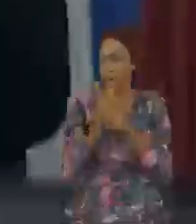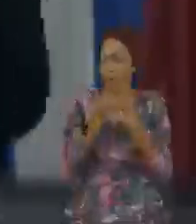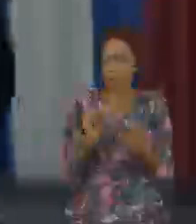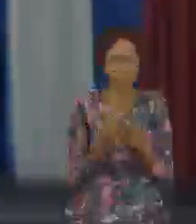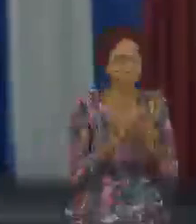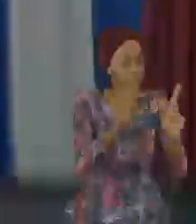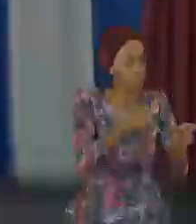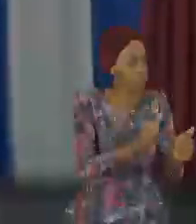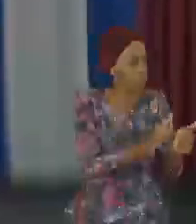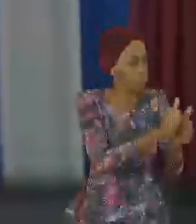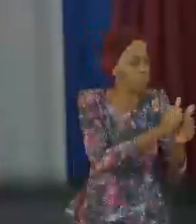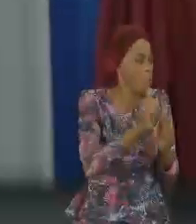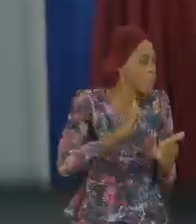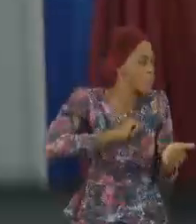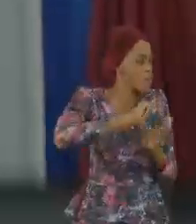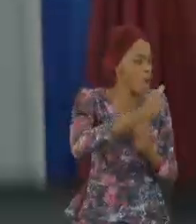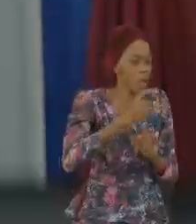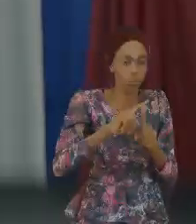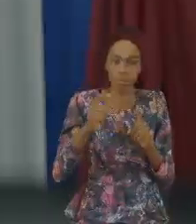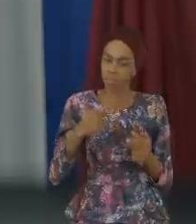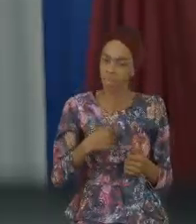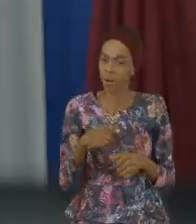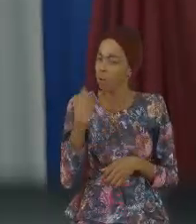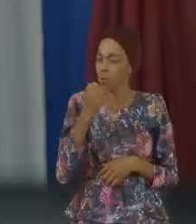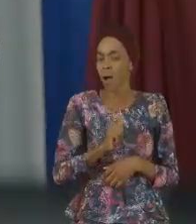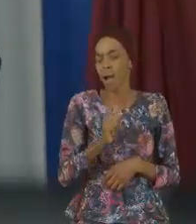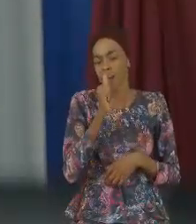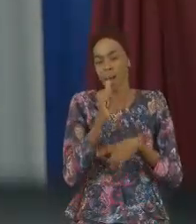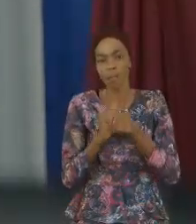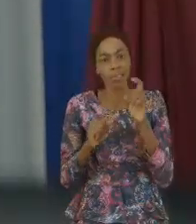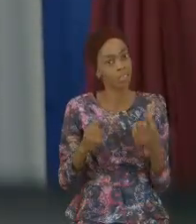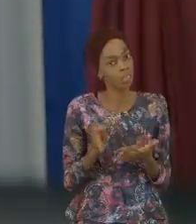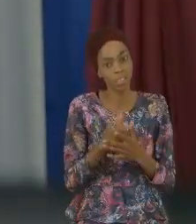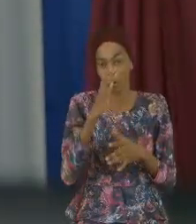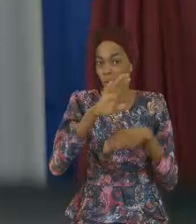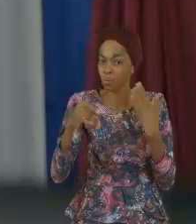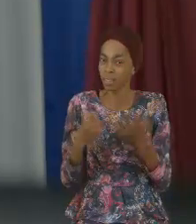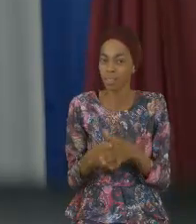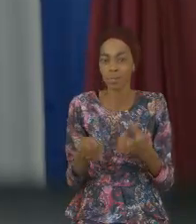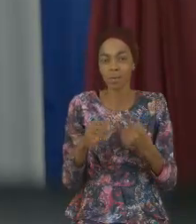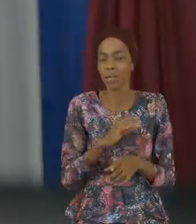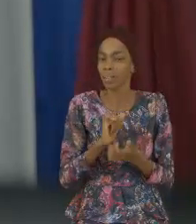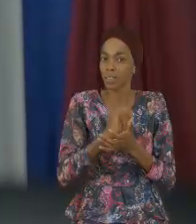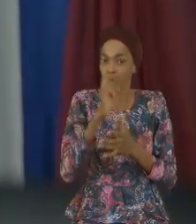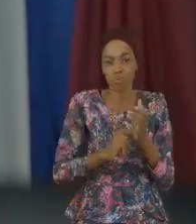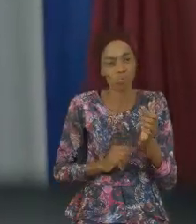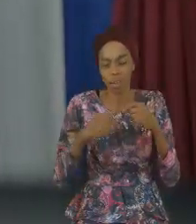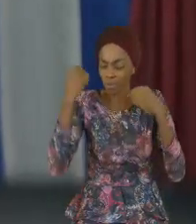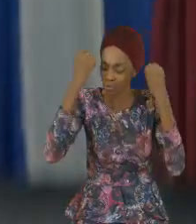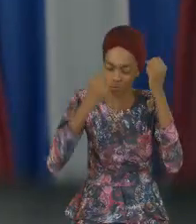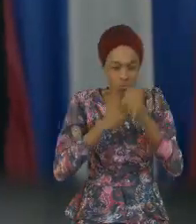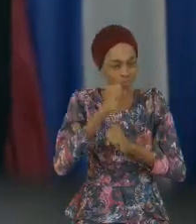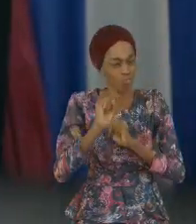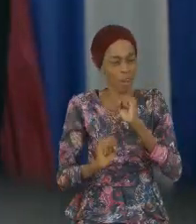who am I? You see, all that comes up, that's what we find, and it's all right, because when you